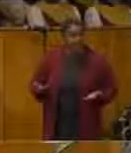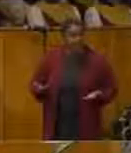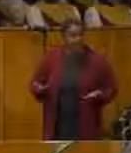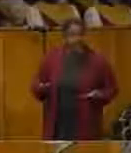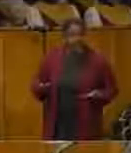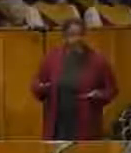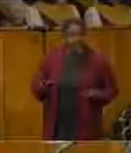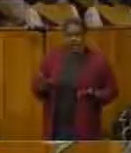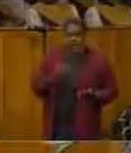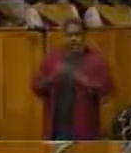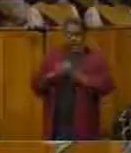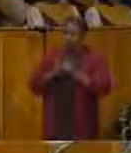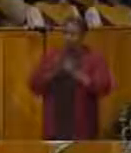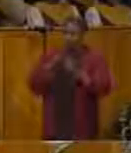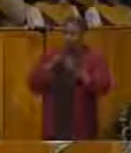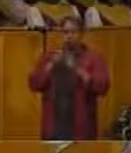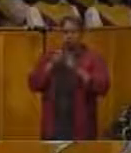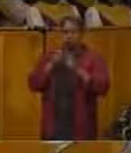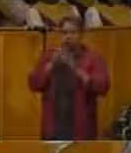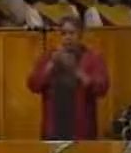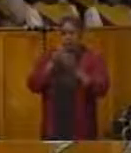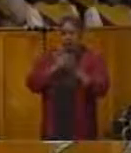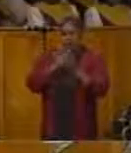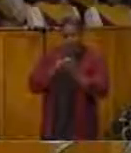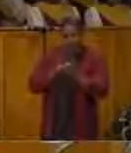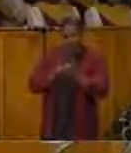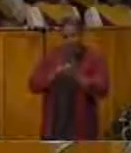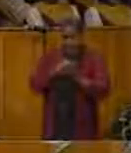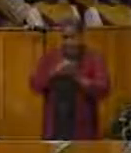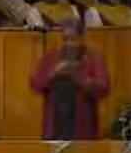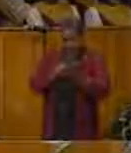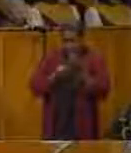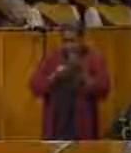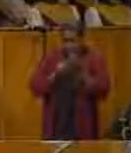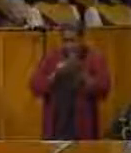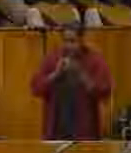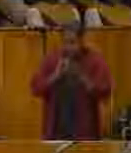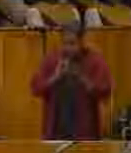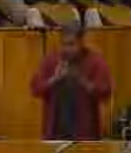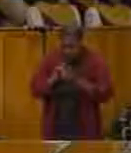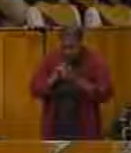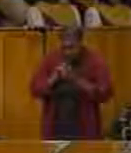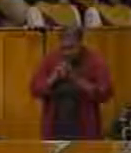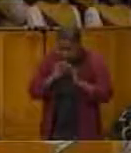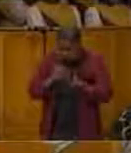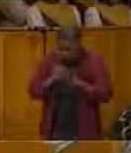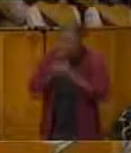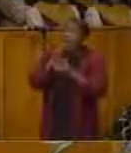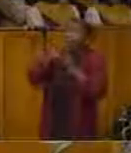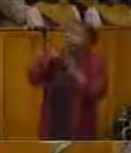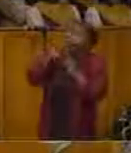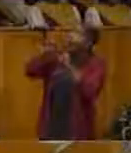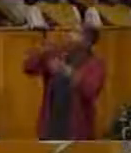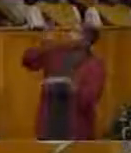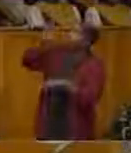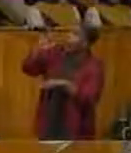How do I handle my money in a way that honors the call of God on my life?